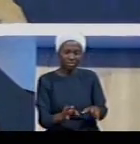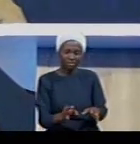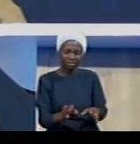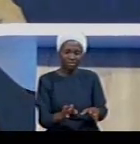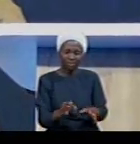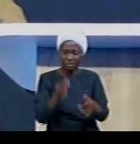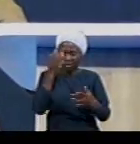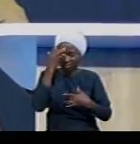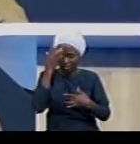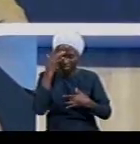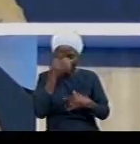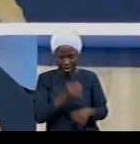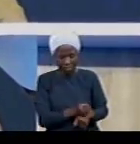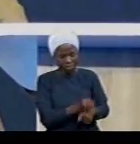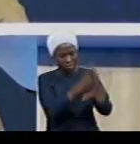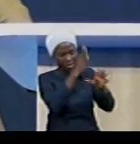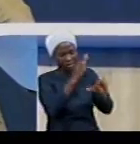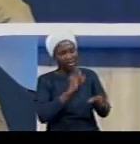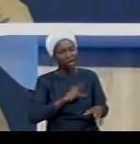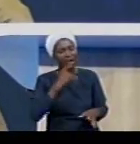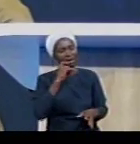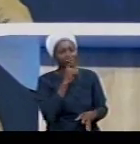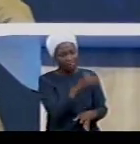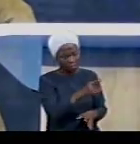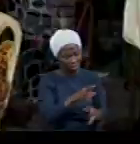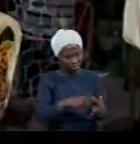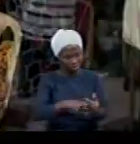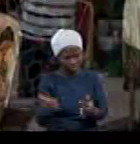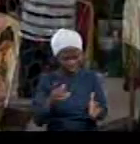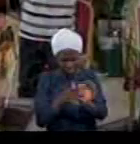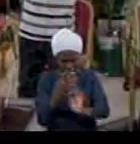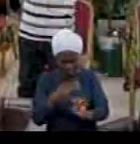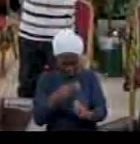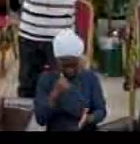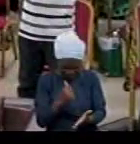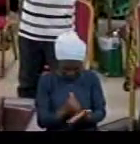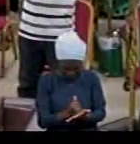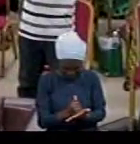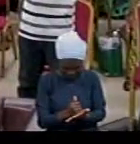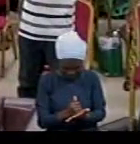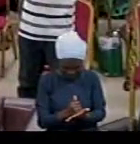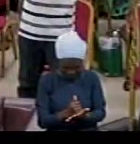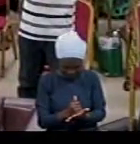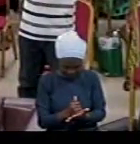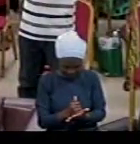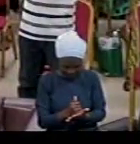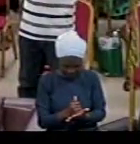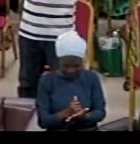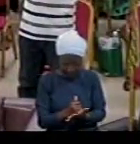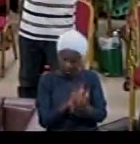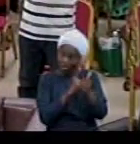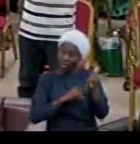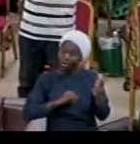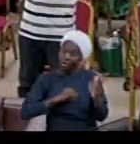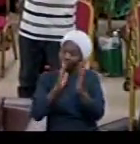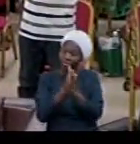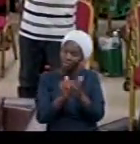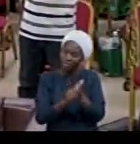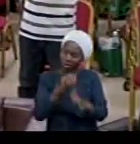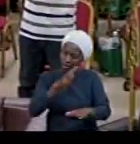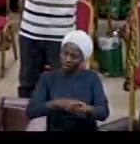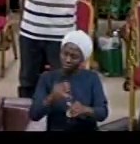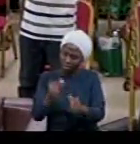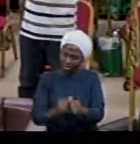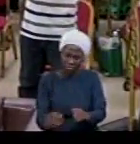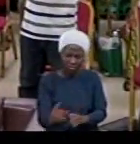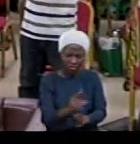time, mountain, I command you, get out in Jesus' name. Lord, I pray upon everyone to the